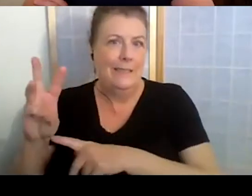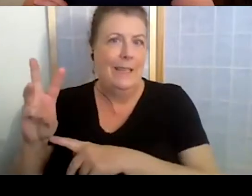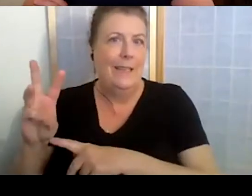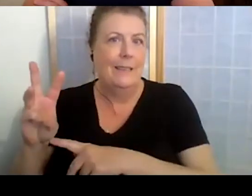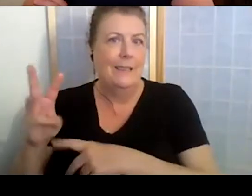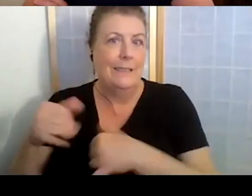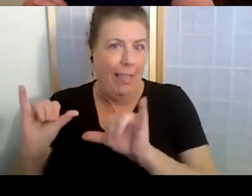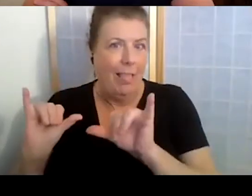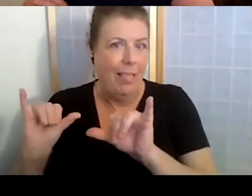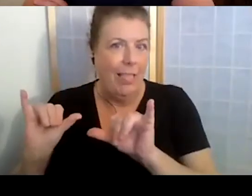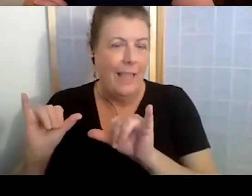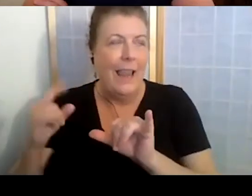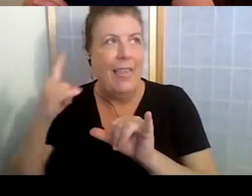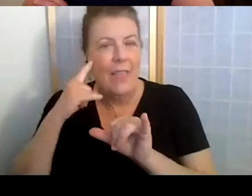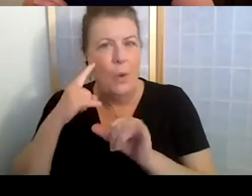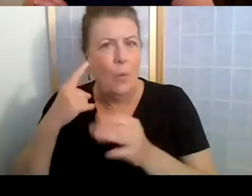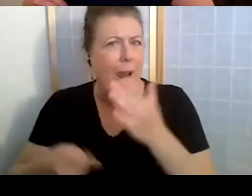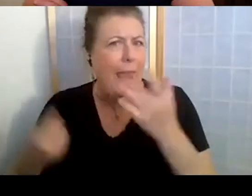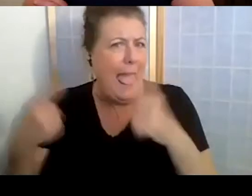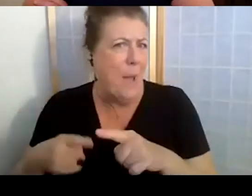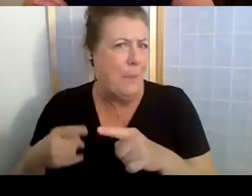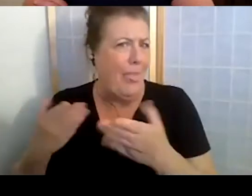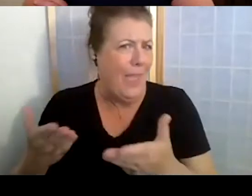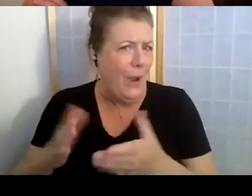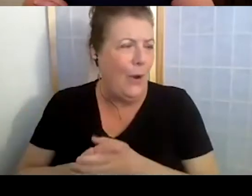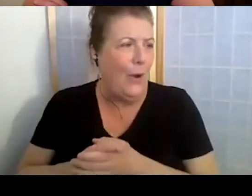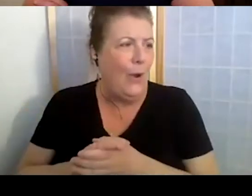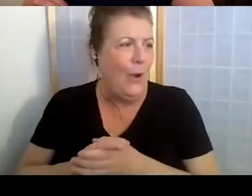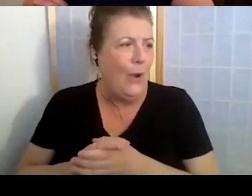think the fault lines, you know, between